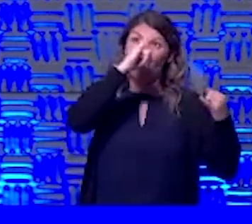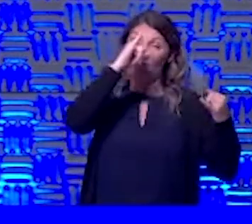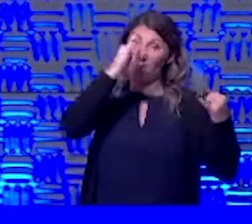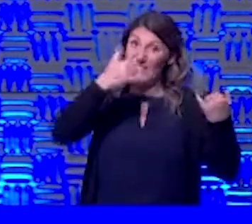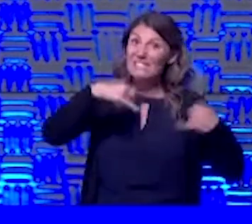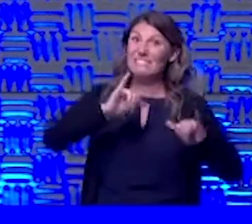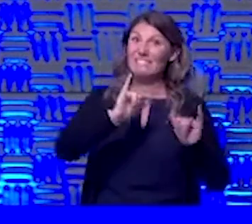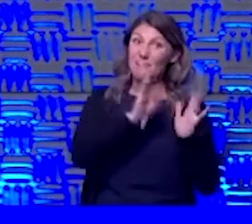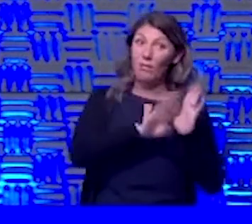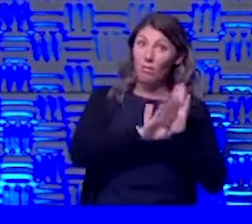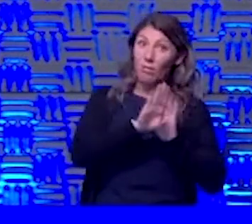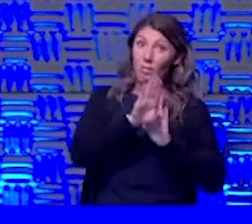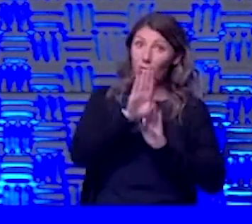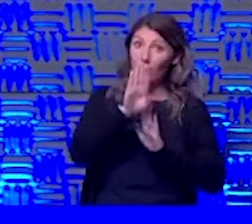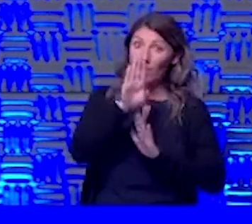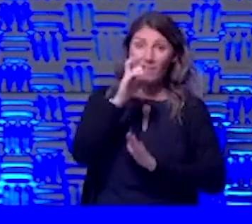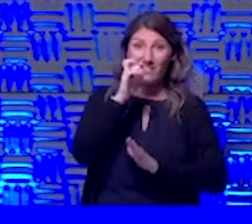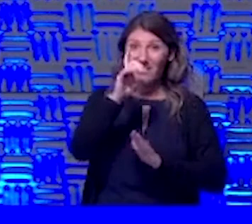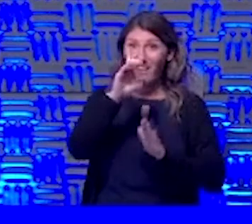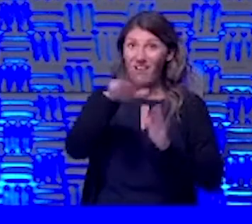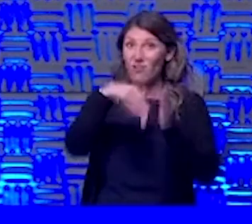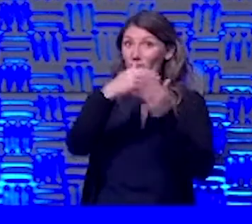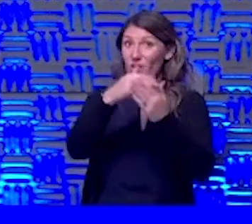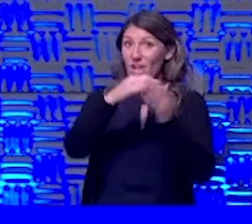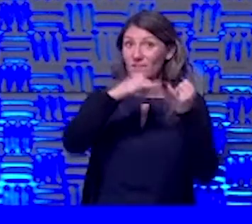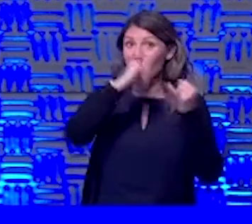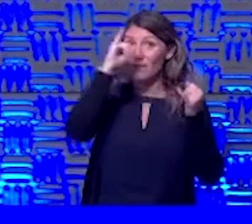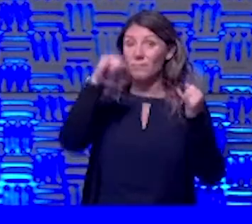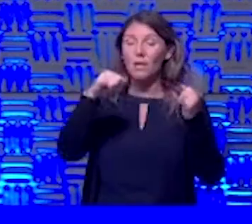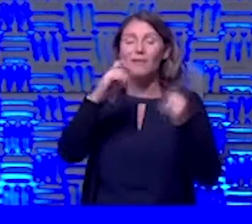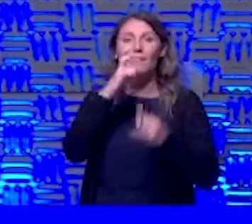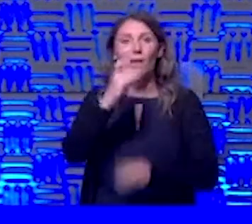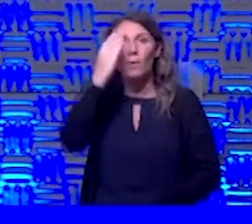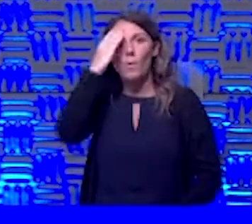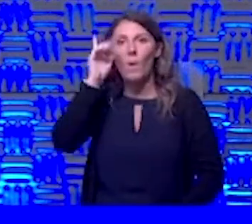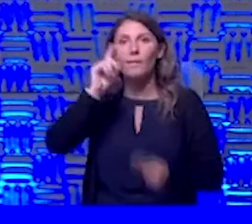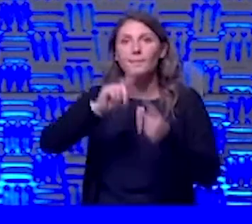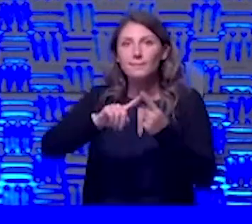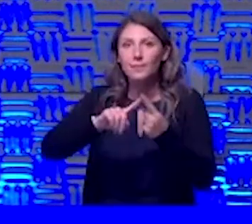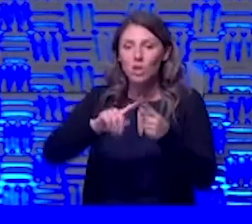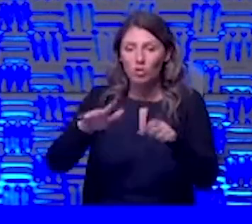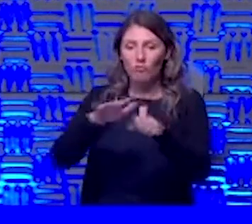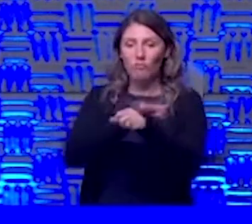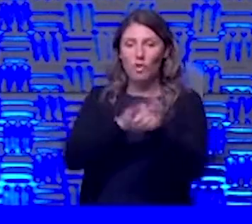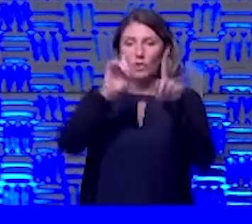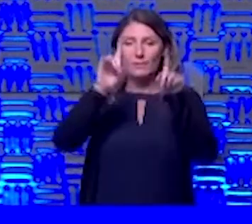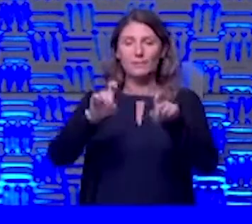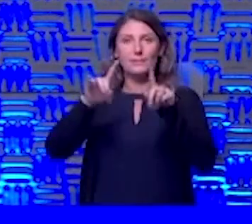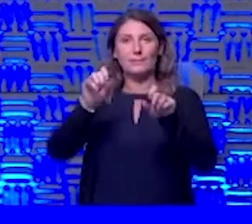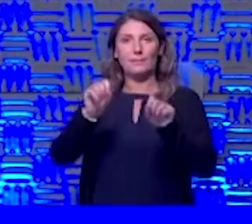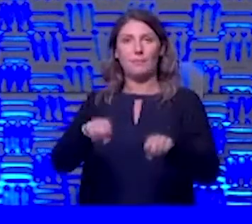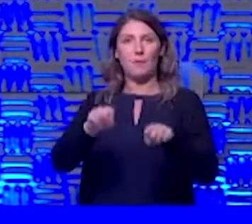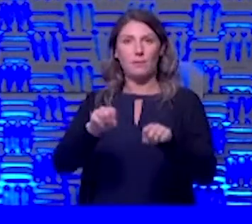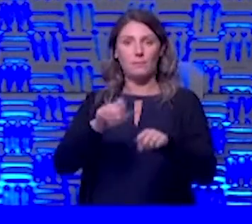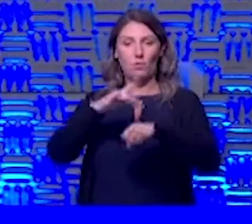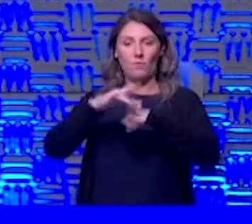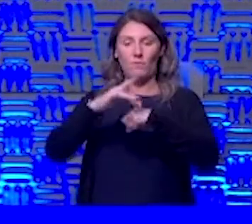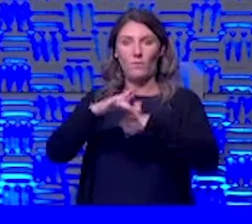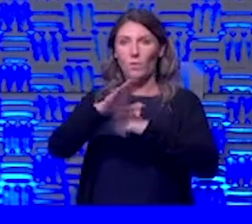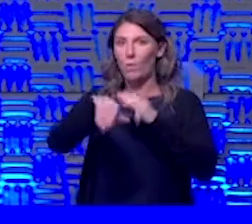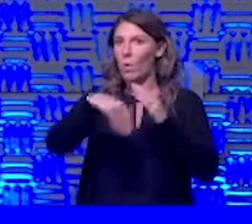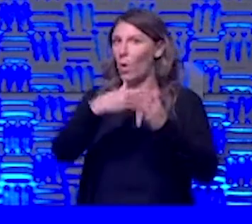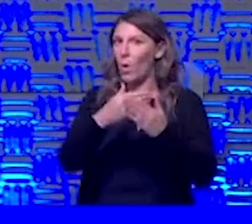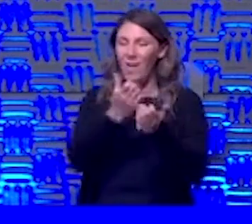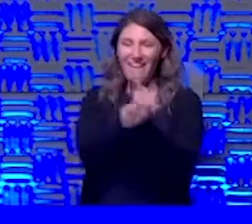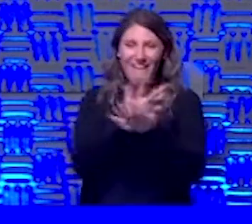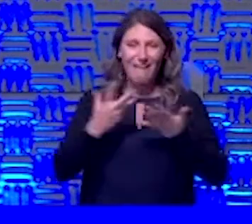believe that we've reached the peak at all. And we really won't know that until we have full testing capacity available and all the reagents